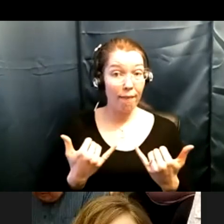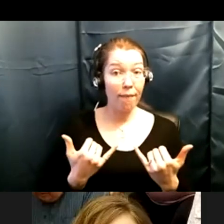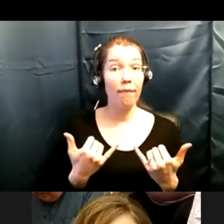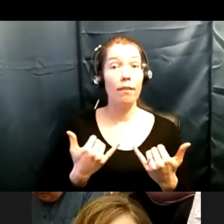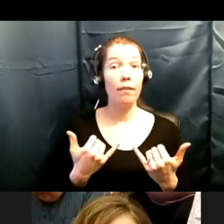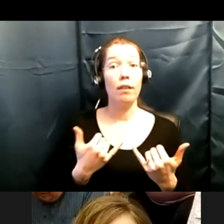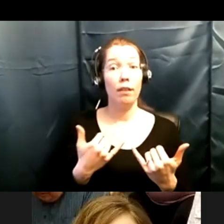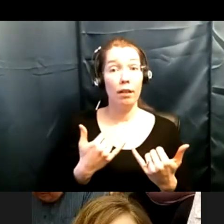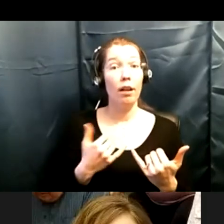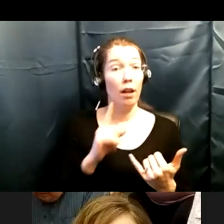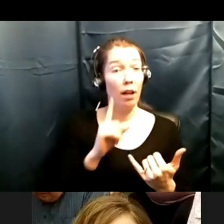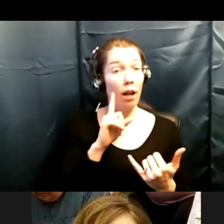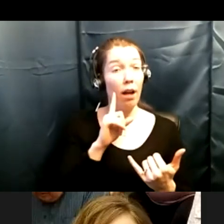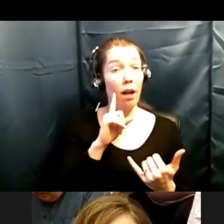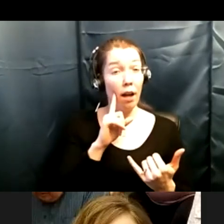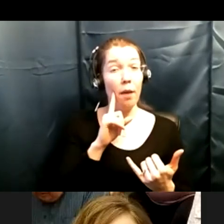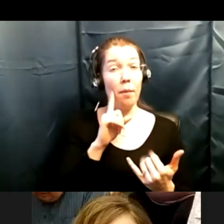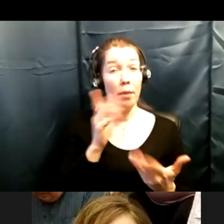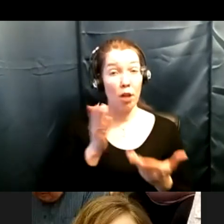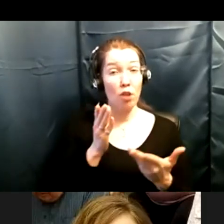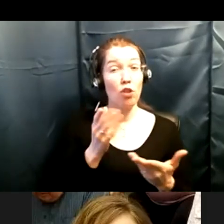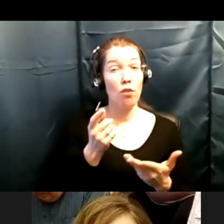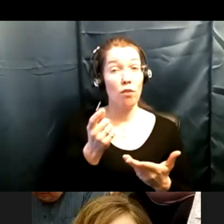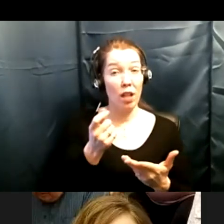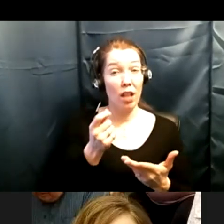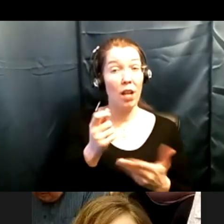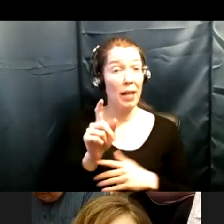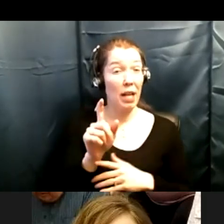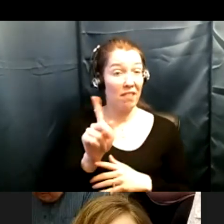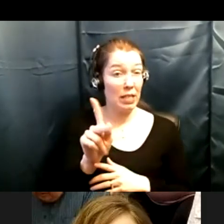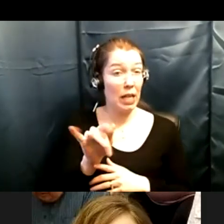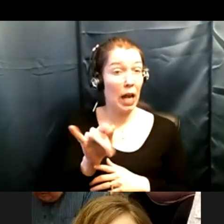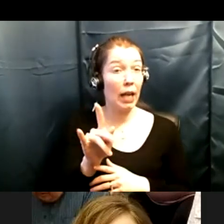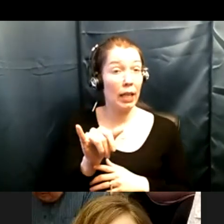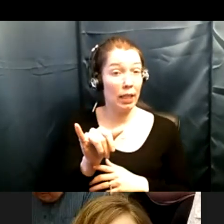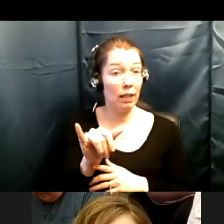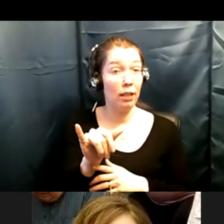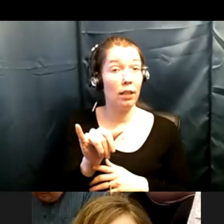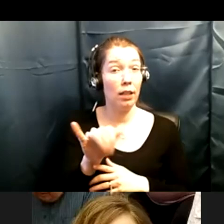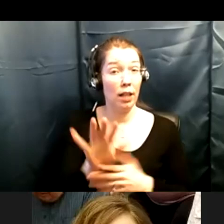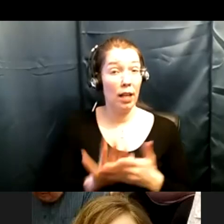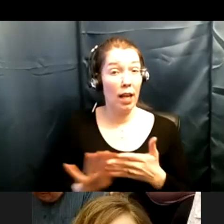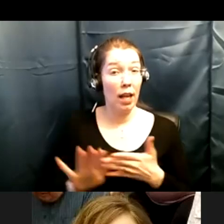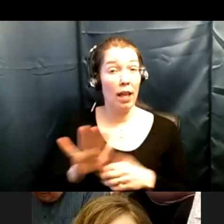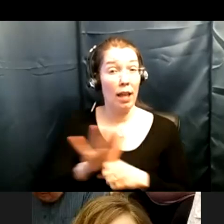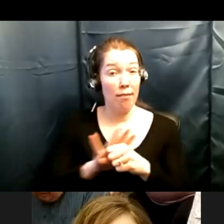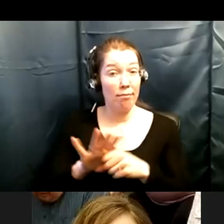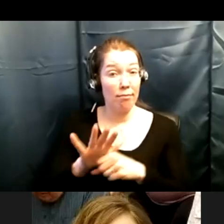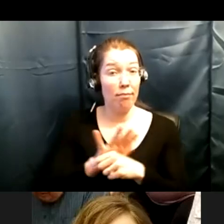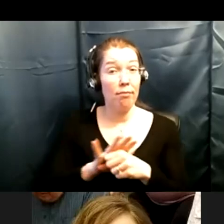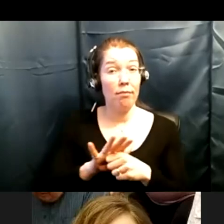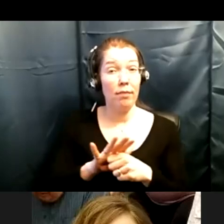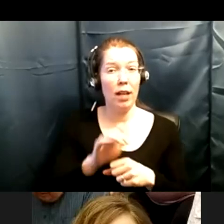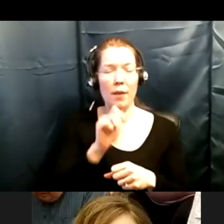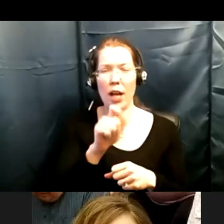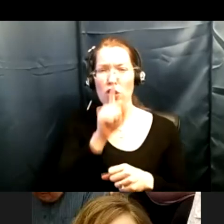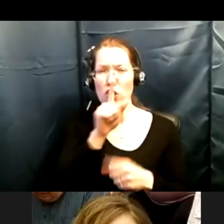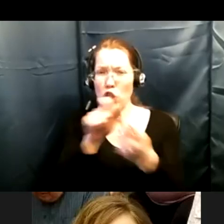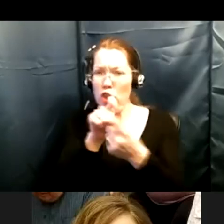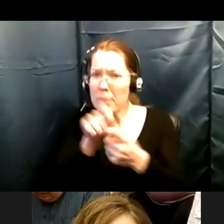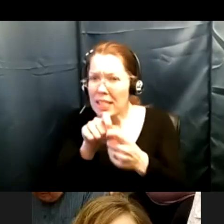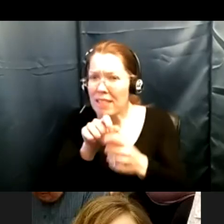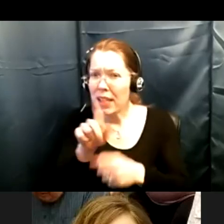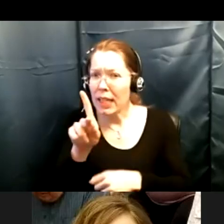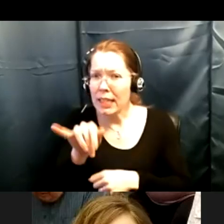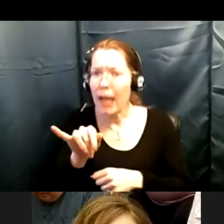do believe they serve a little bit of Kentucky and around that area. I'm not really sure, but